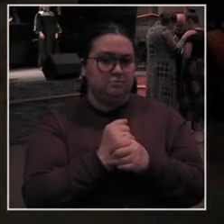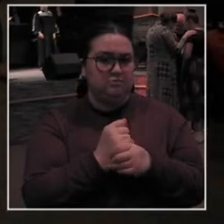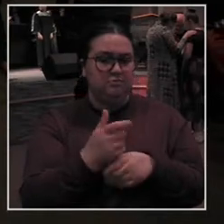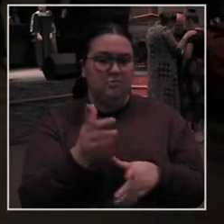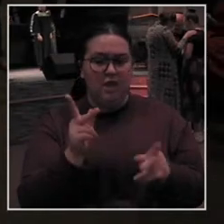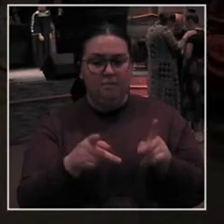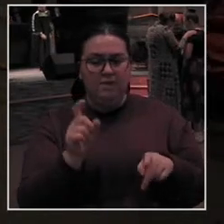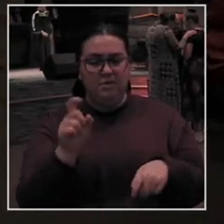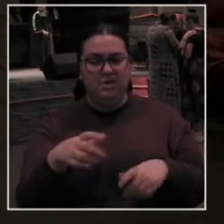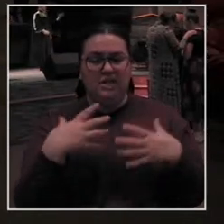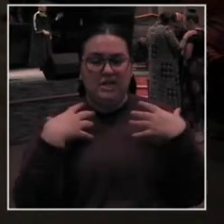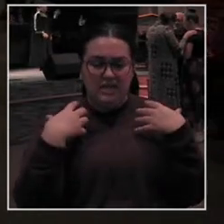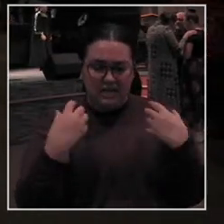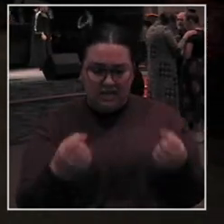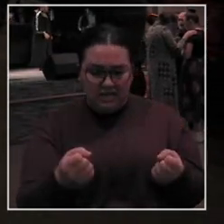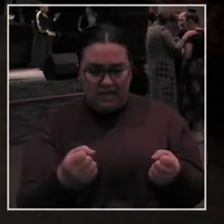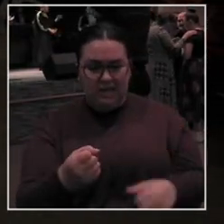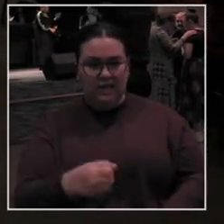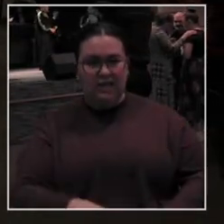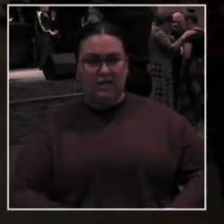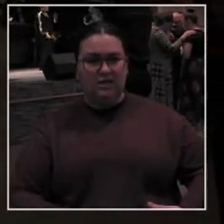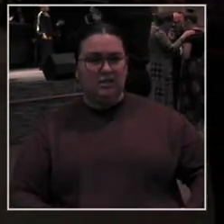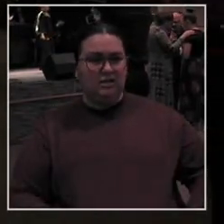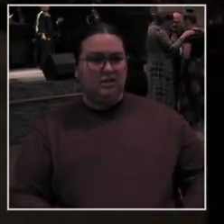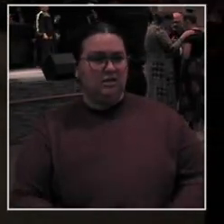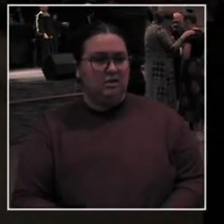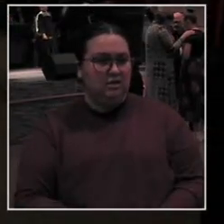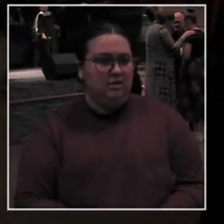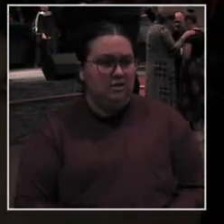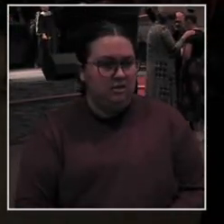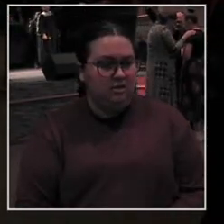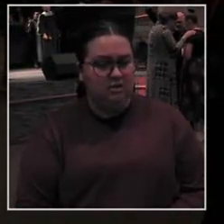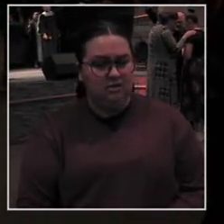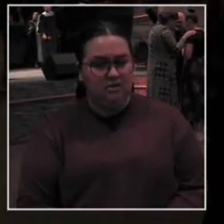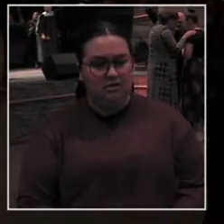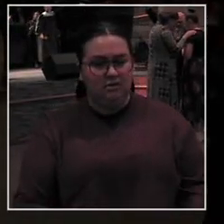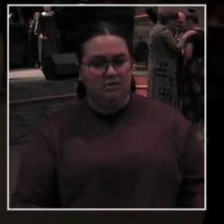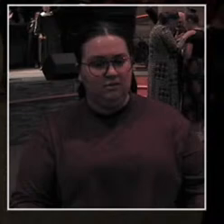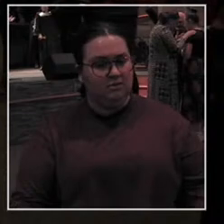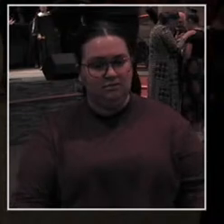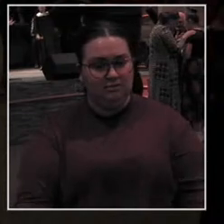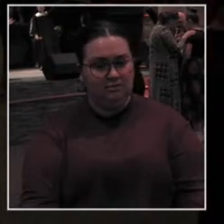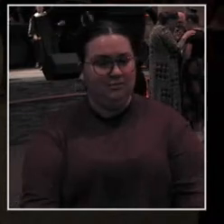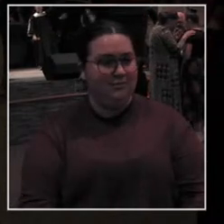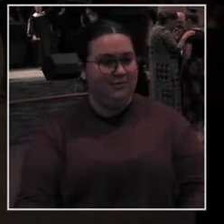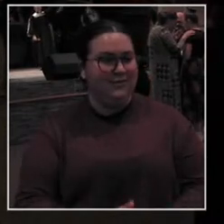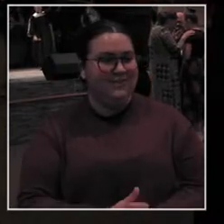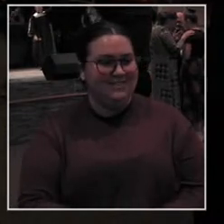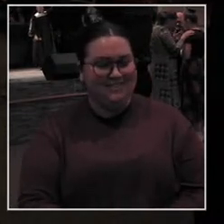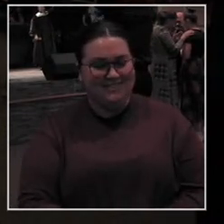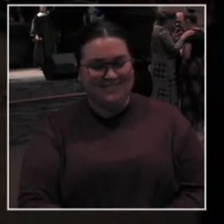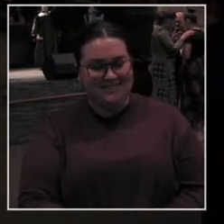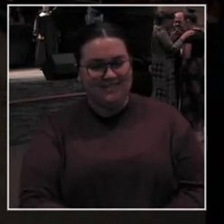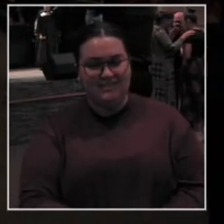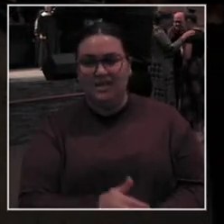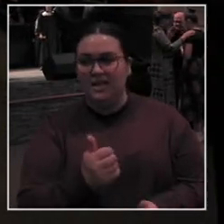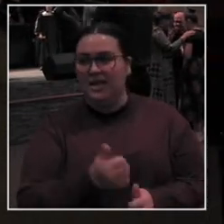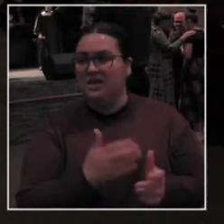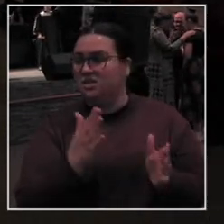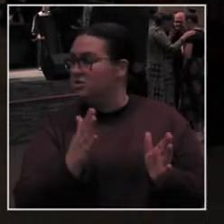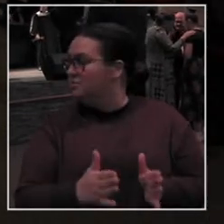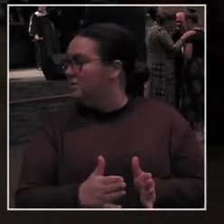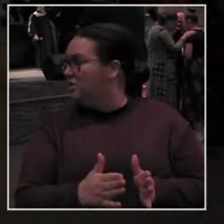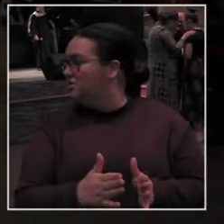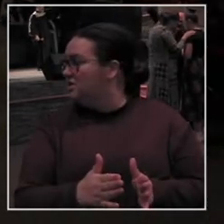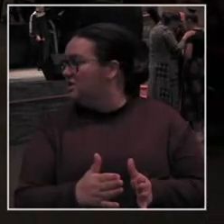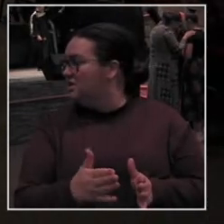They need direction. They need strength. I pray in the name of Jesus that you would touch each one that's making their way to one of our